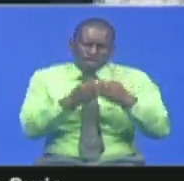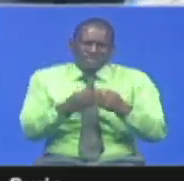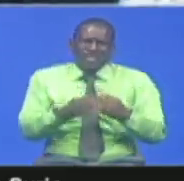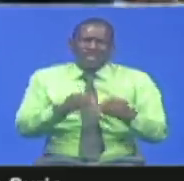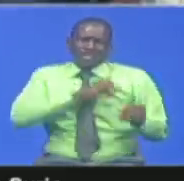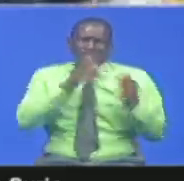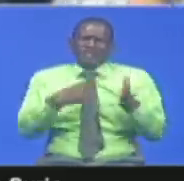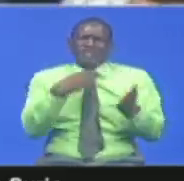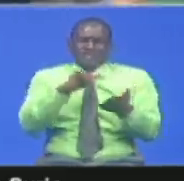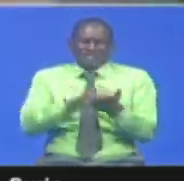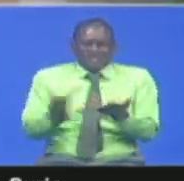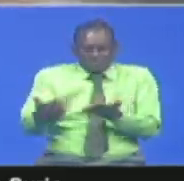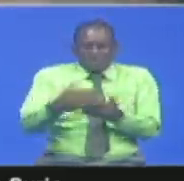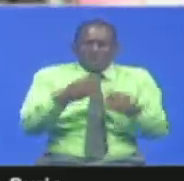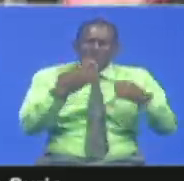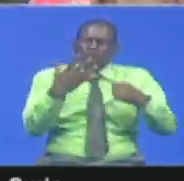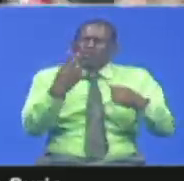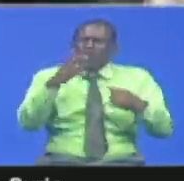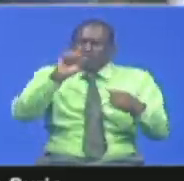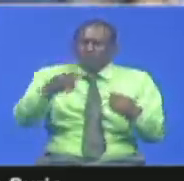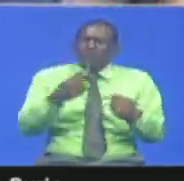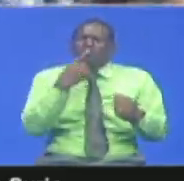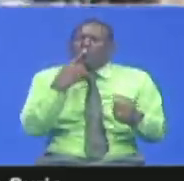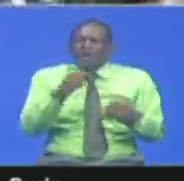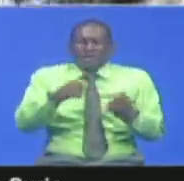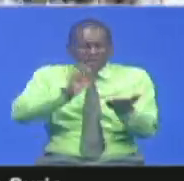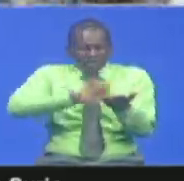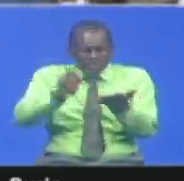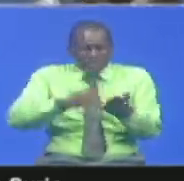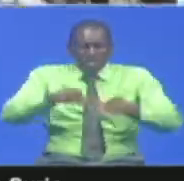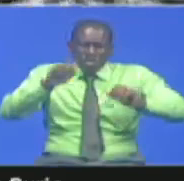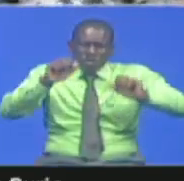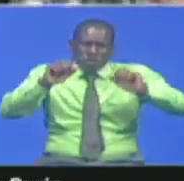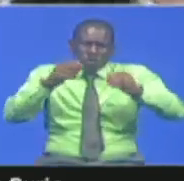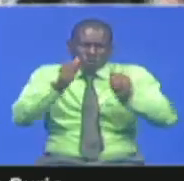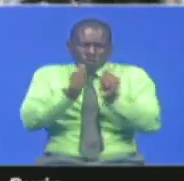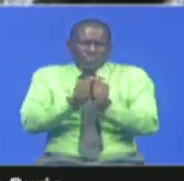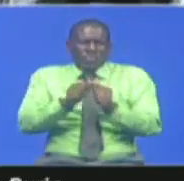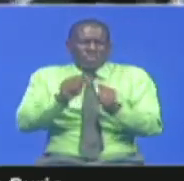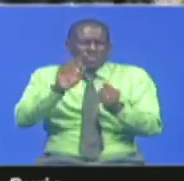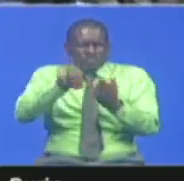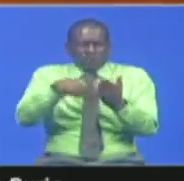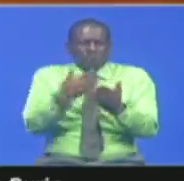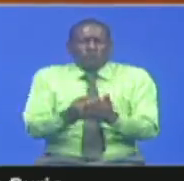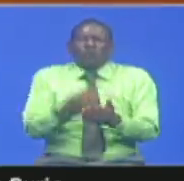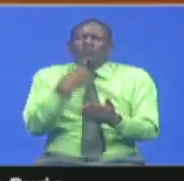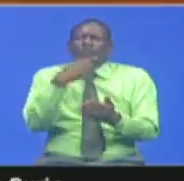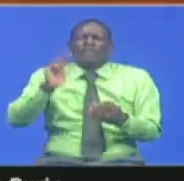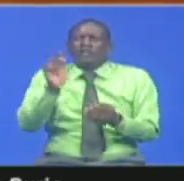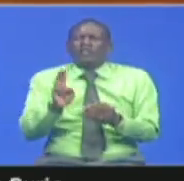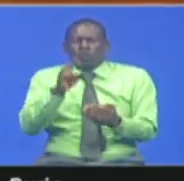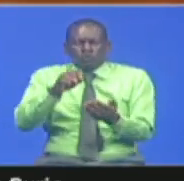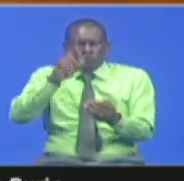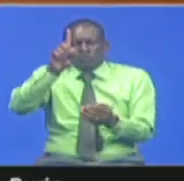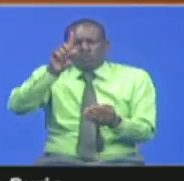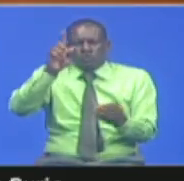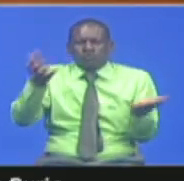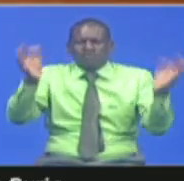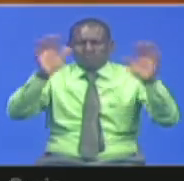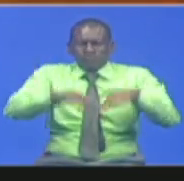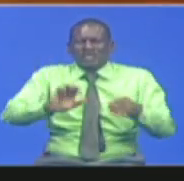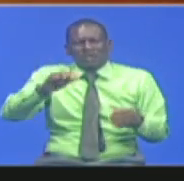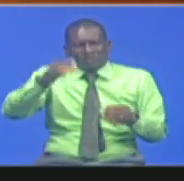collected 52,100 signatures with the intention of petitioning President Kenyatta to dissolve the county assembly.